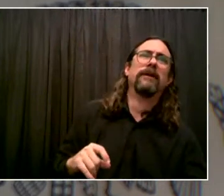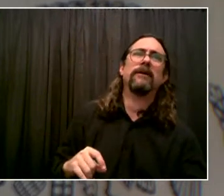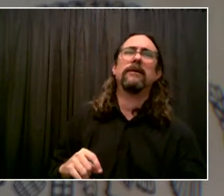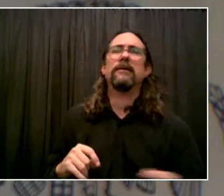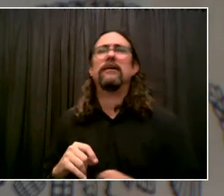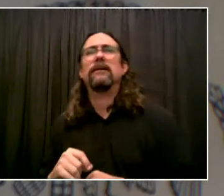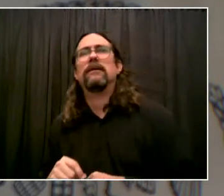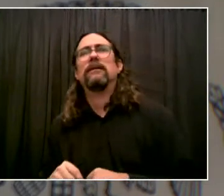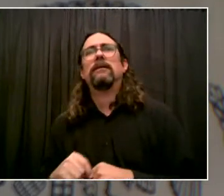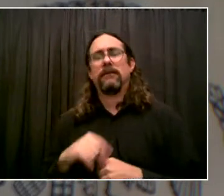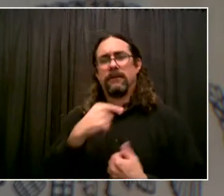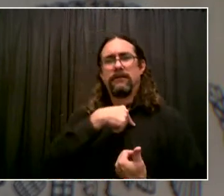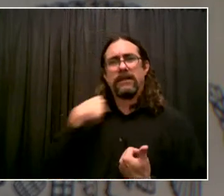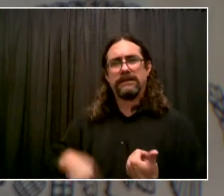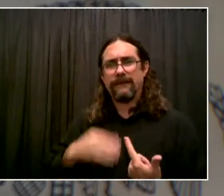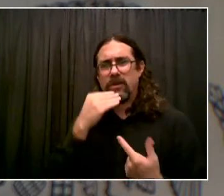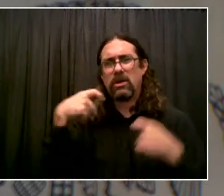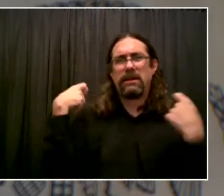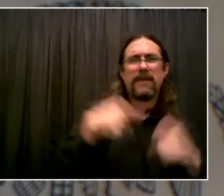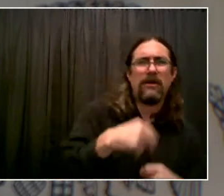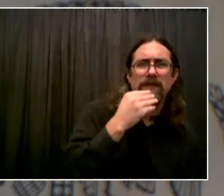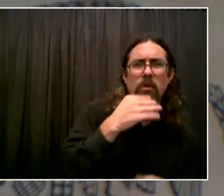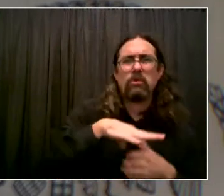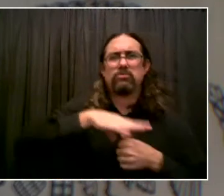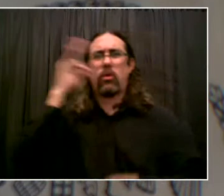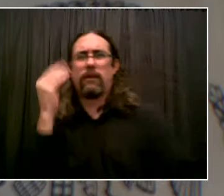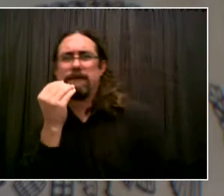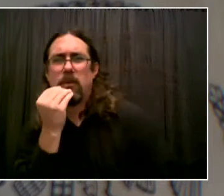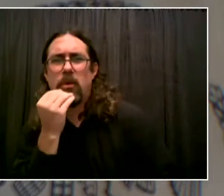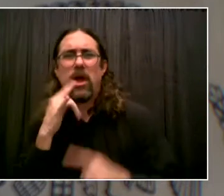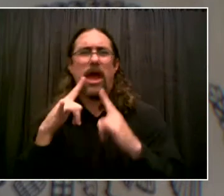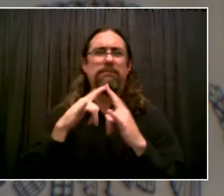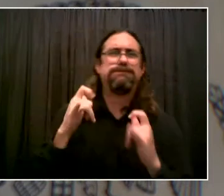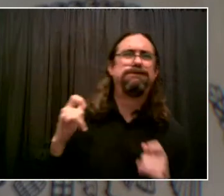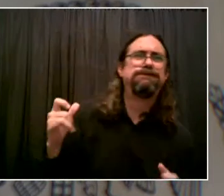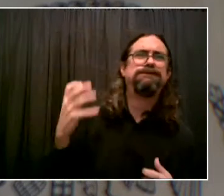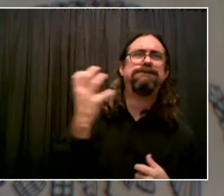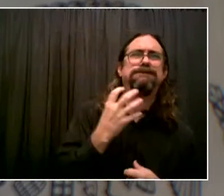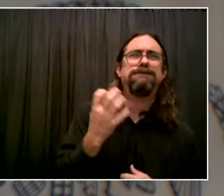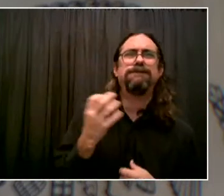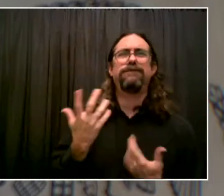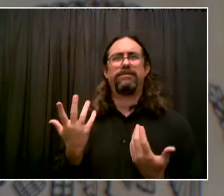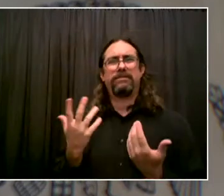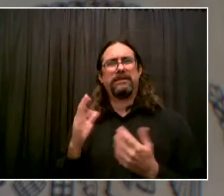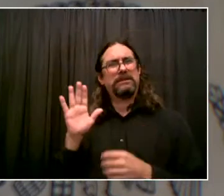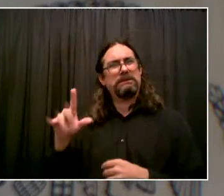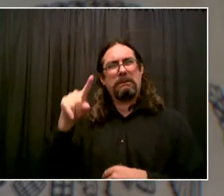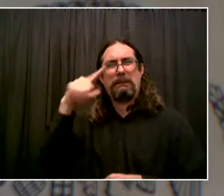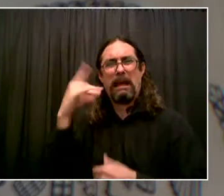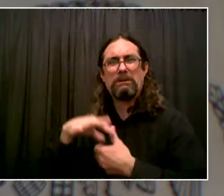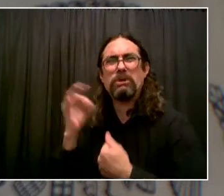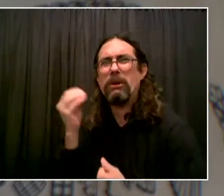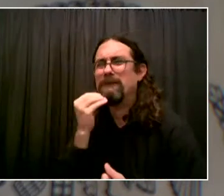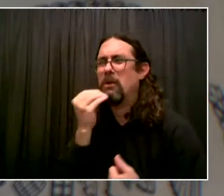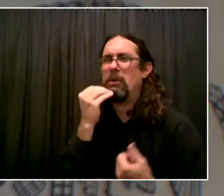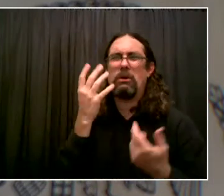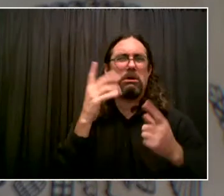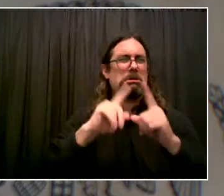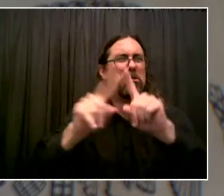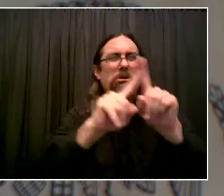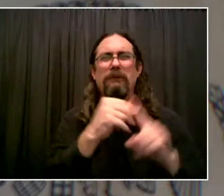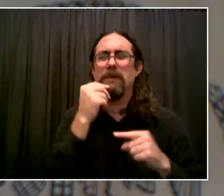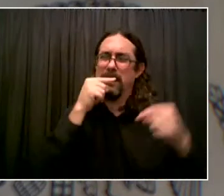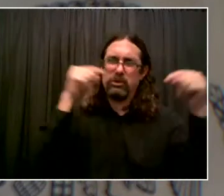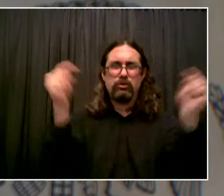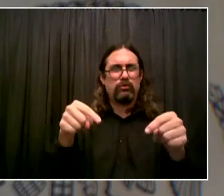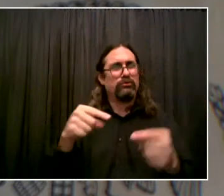culture and delicacies here in the world's borough. So, Mr. Mayor, I hope you're ready to give yourself and work up a really hearty